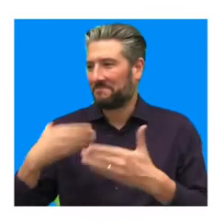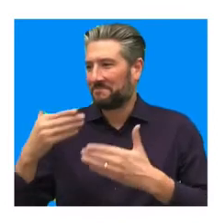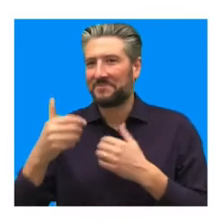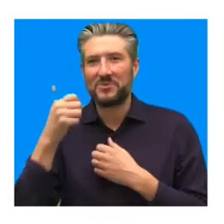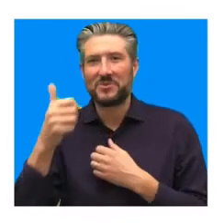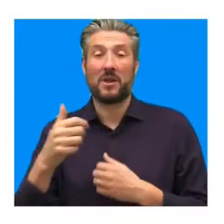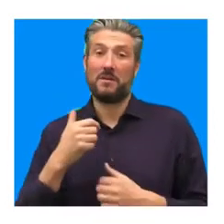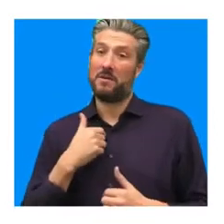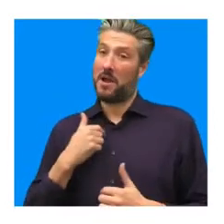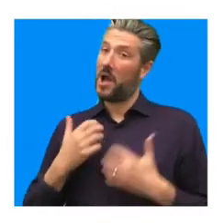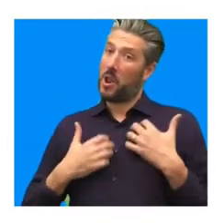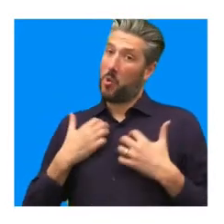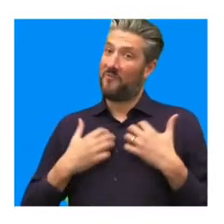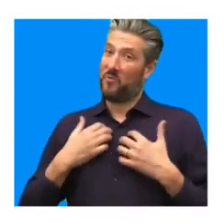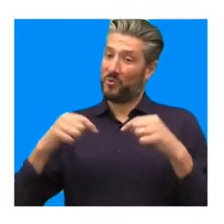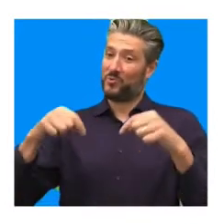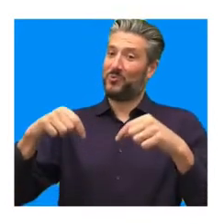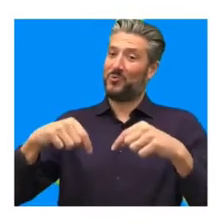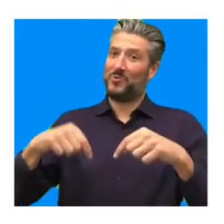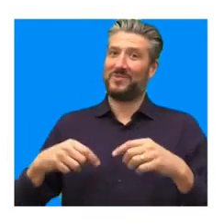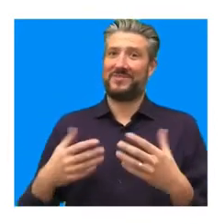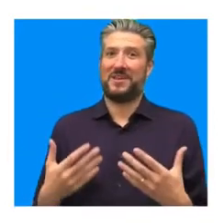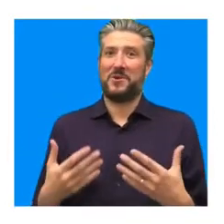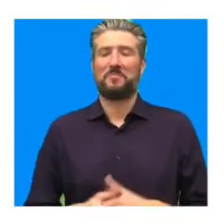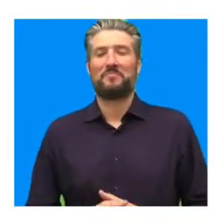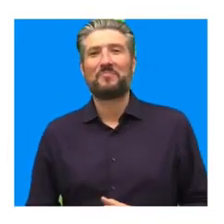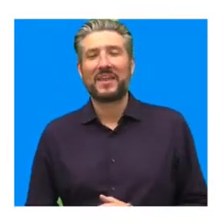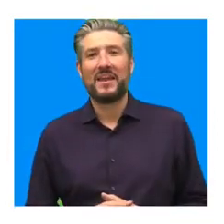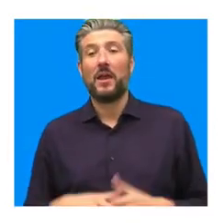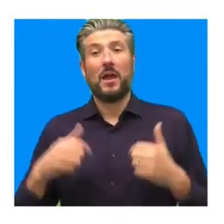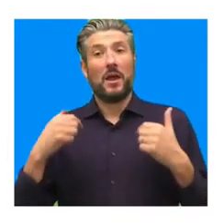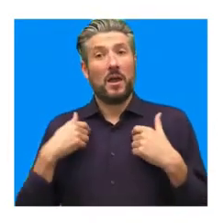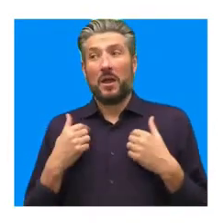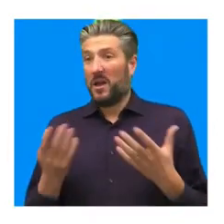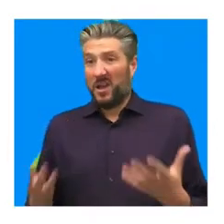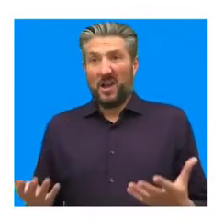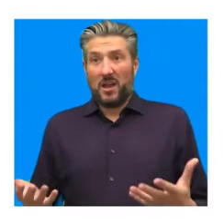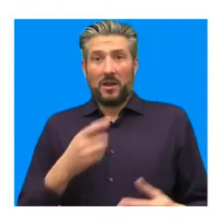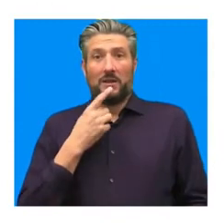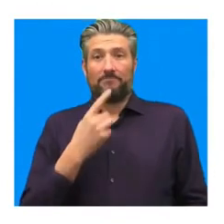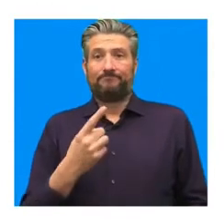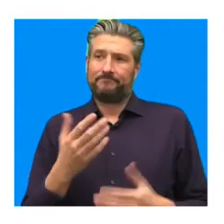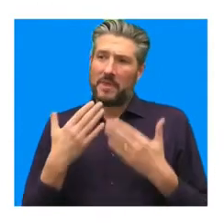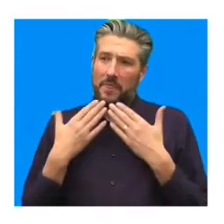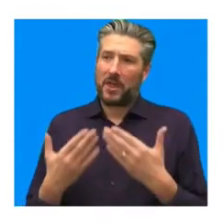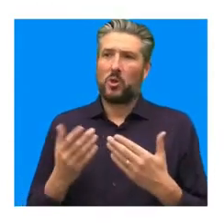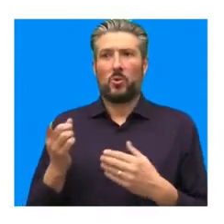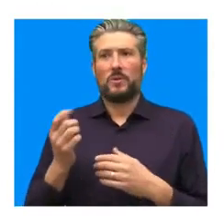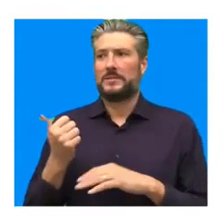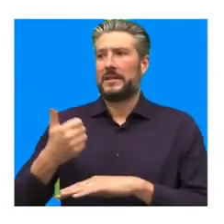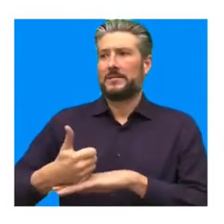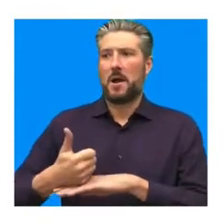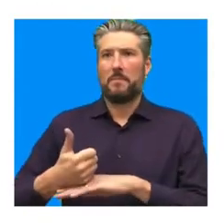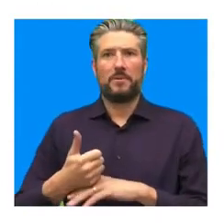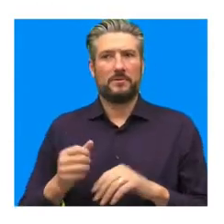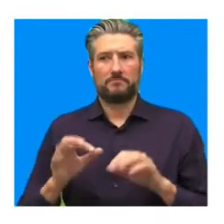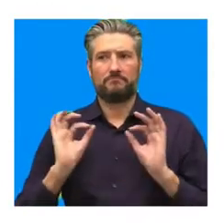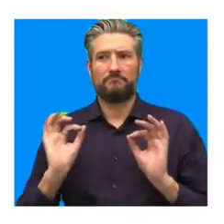well. I'm jumping into this bit. Firstly, to say thank you so much for setting it all up, but also just to warn you